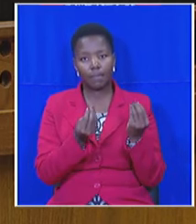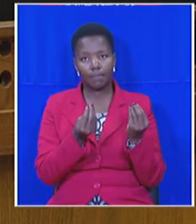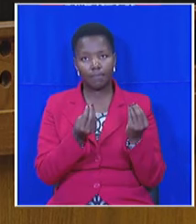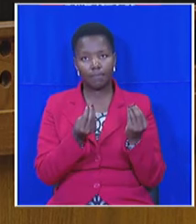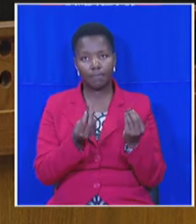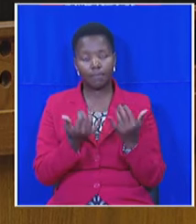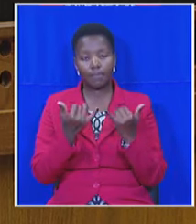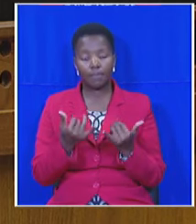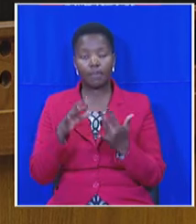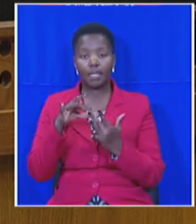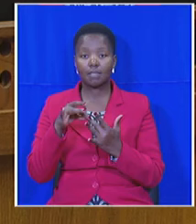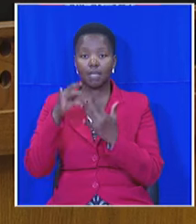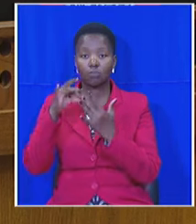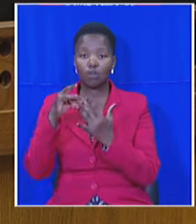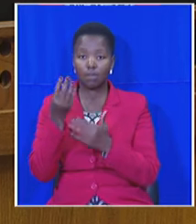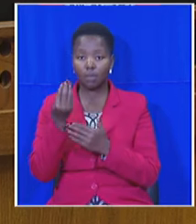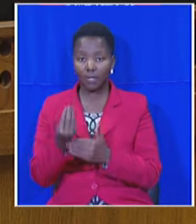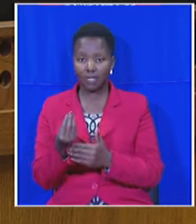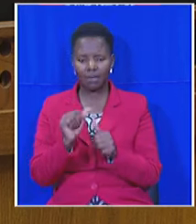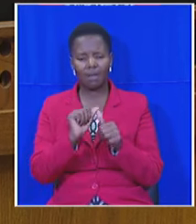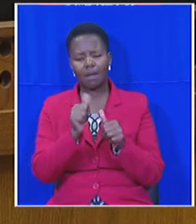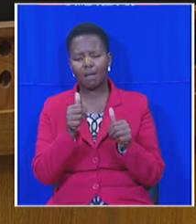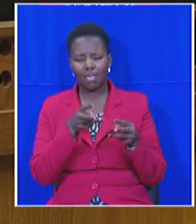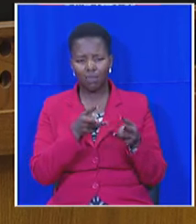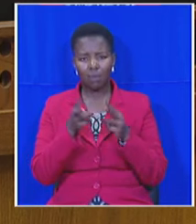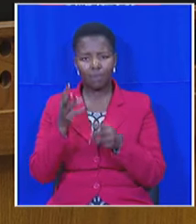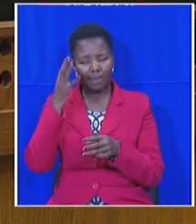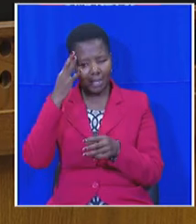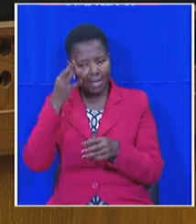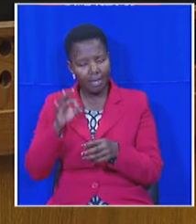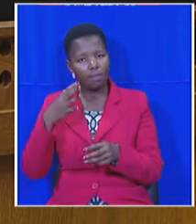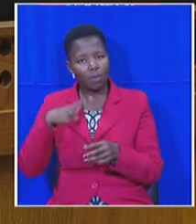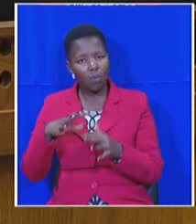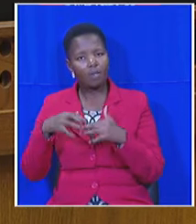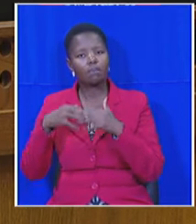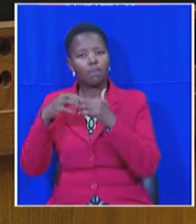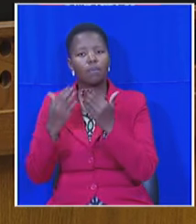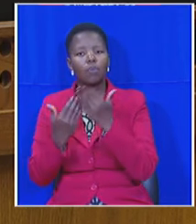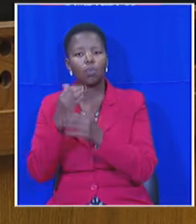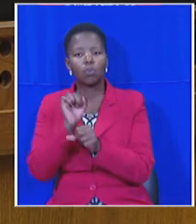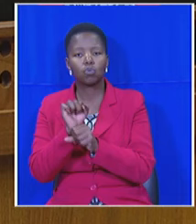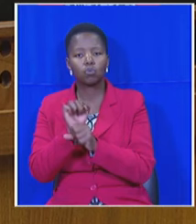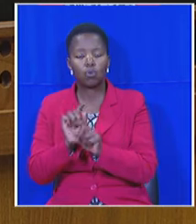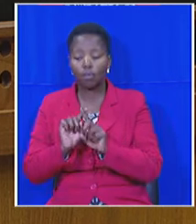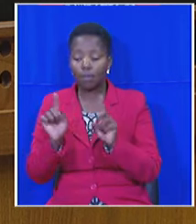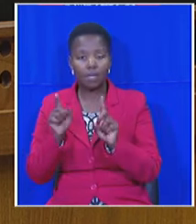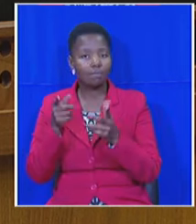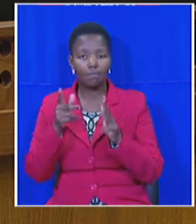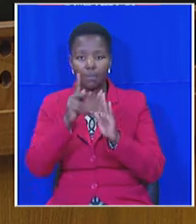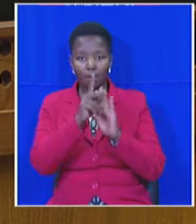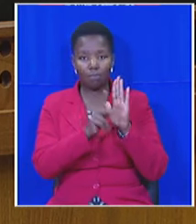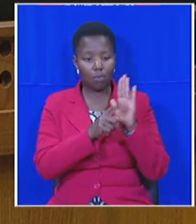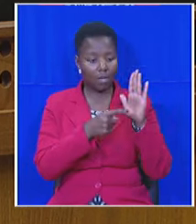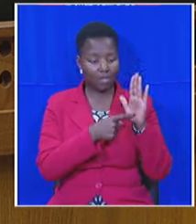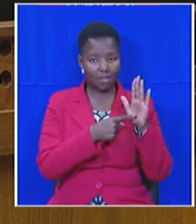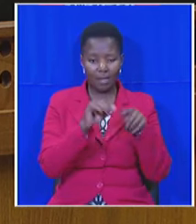zones and other measures, government desperately wants to create new jobs, but these intentions are crippled by policies and